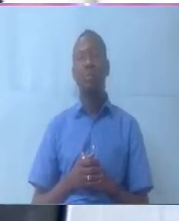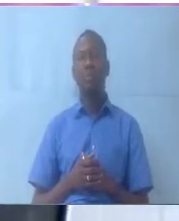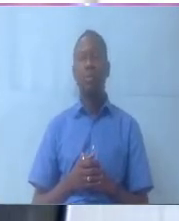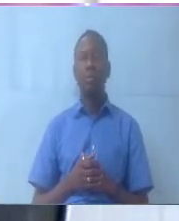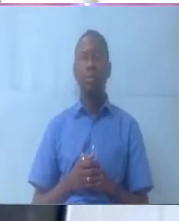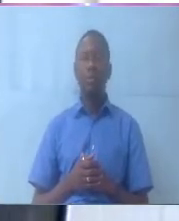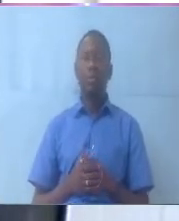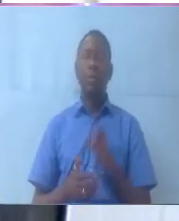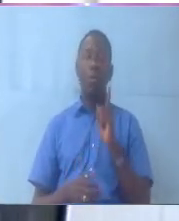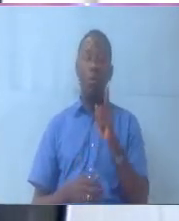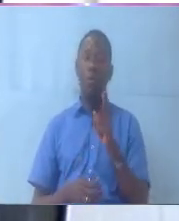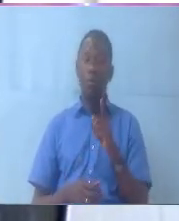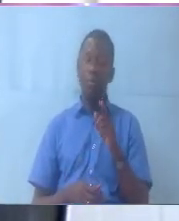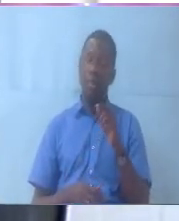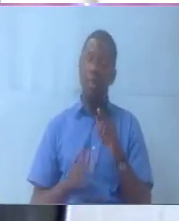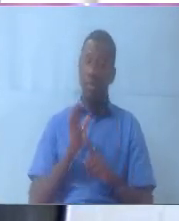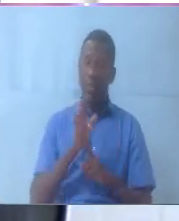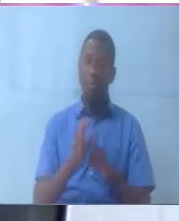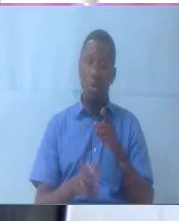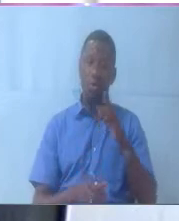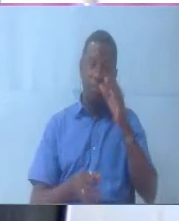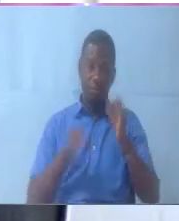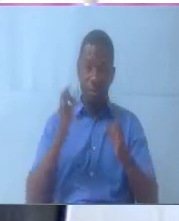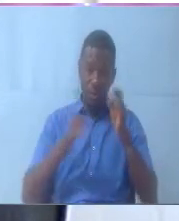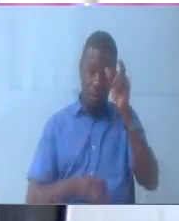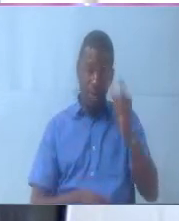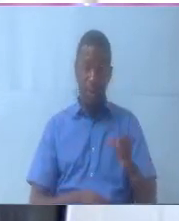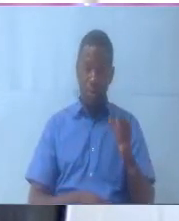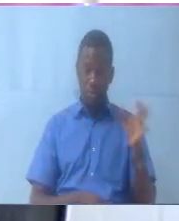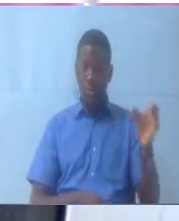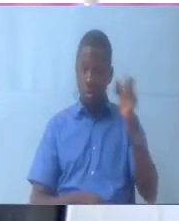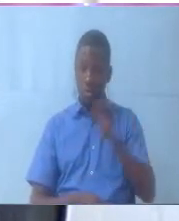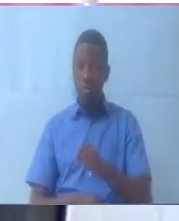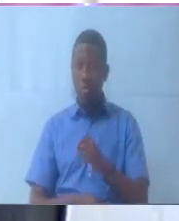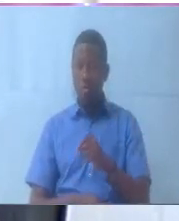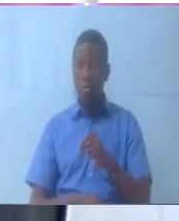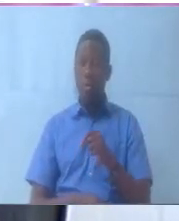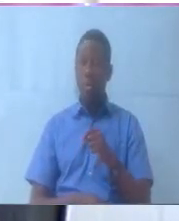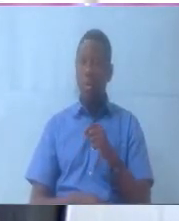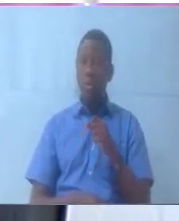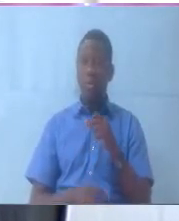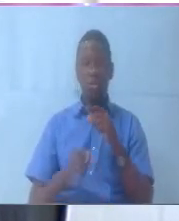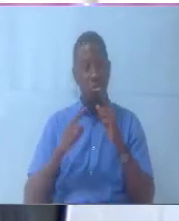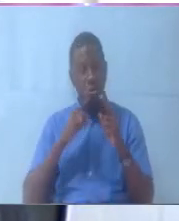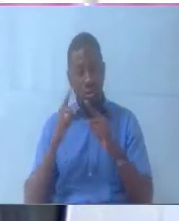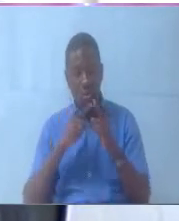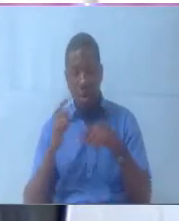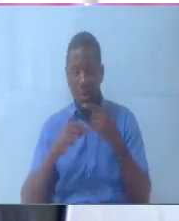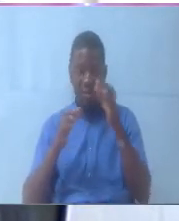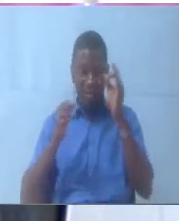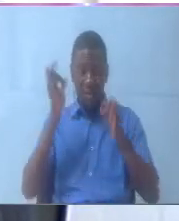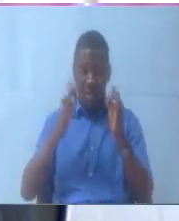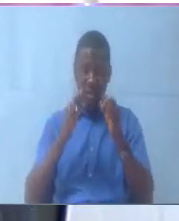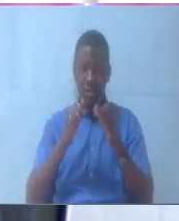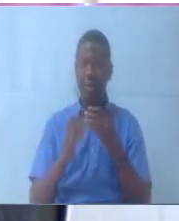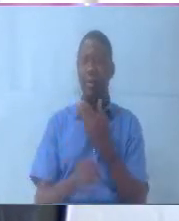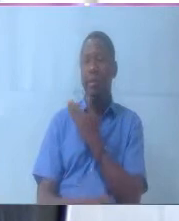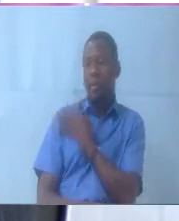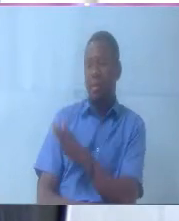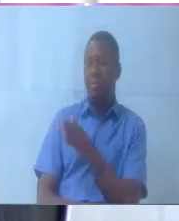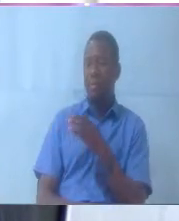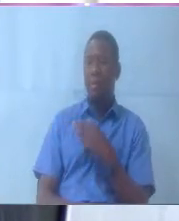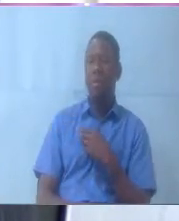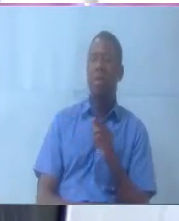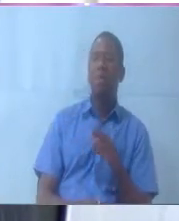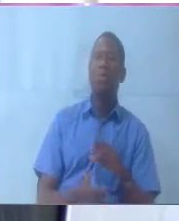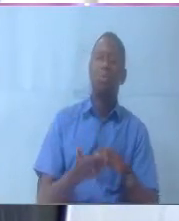on. Magistrate Luke Bulatanyono Manyame Nimenata Nae Kito Nyimado Mandindrong was Kito Nyimbula